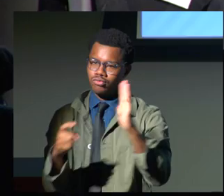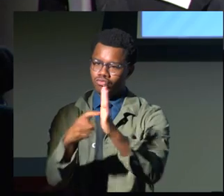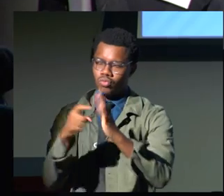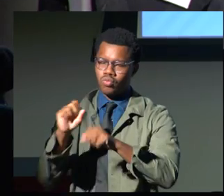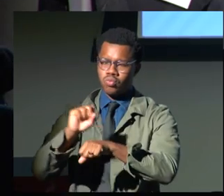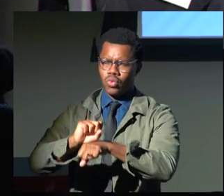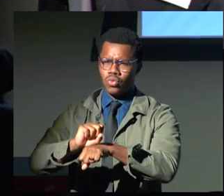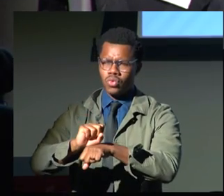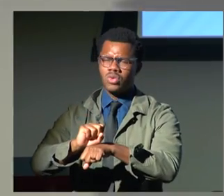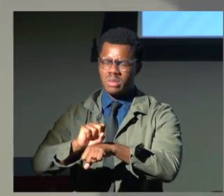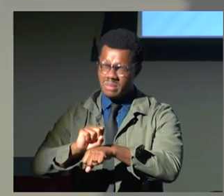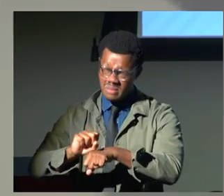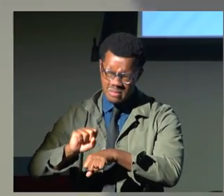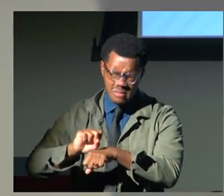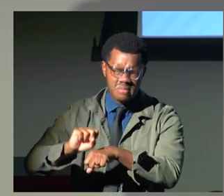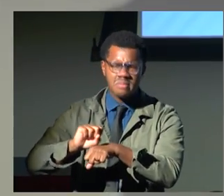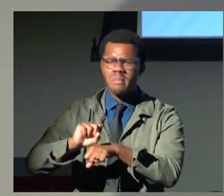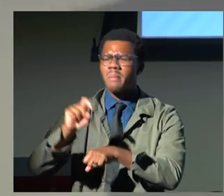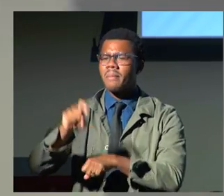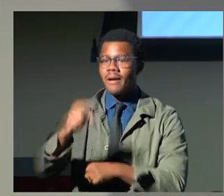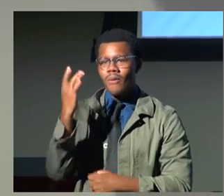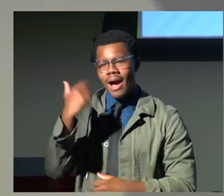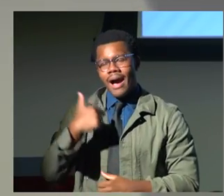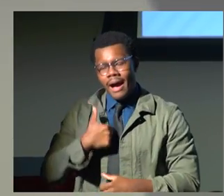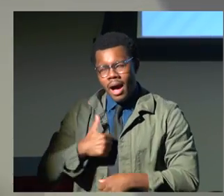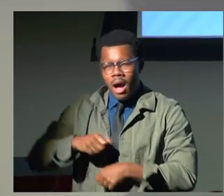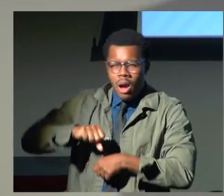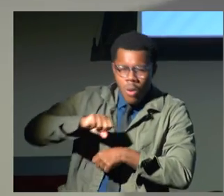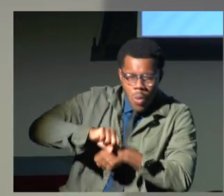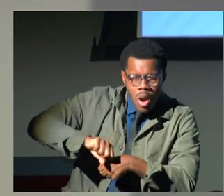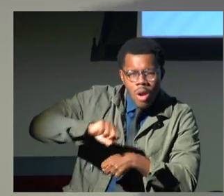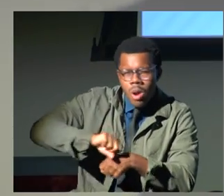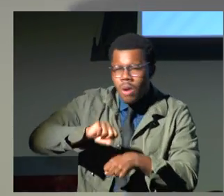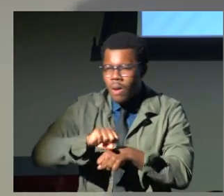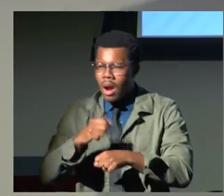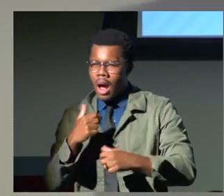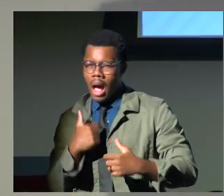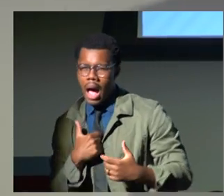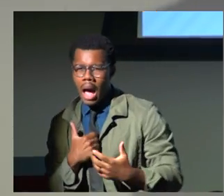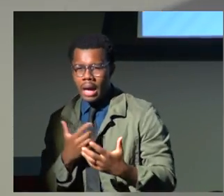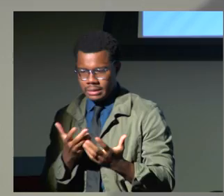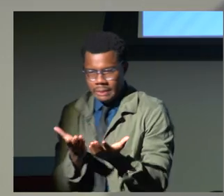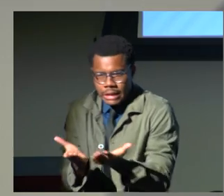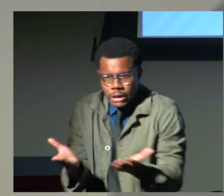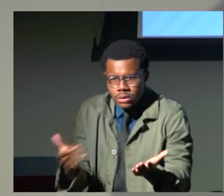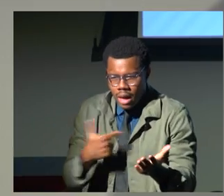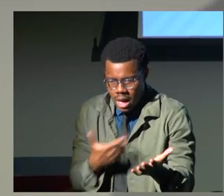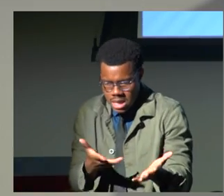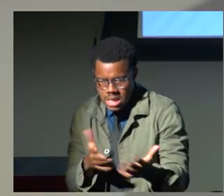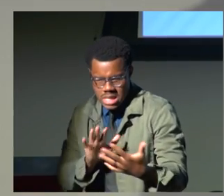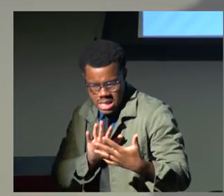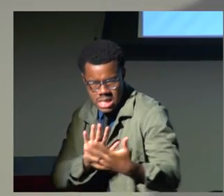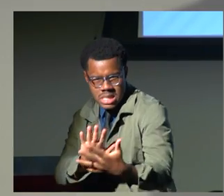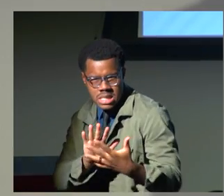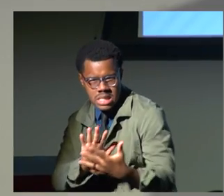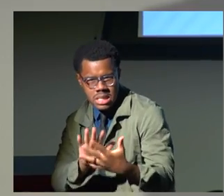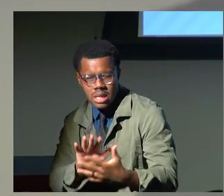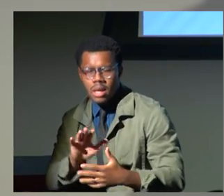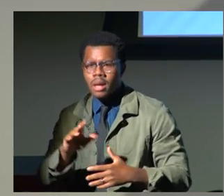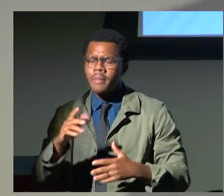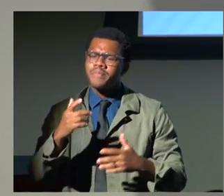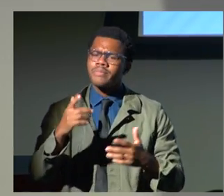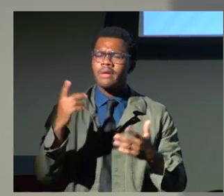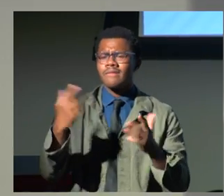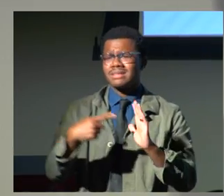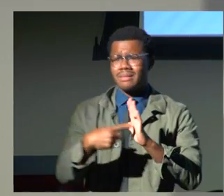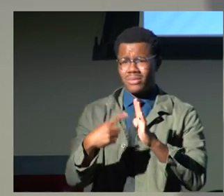I constantly work push in the myself. Studio and push myself and explore these materials. Because yeah. I gotta have respect for the black charcoal